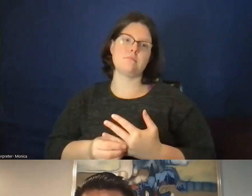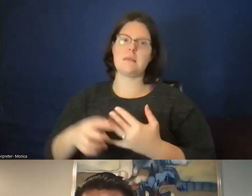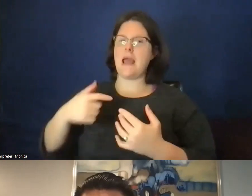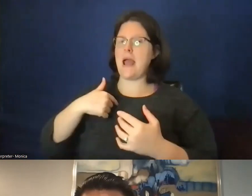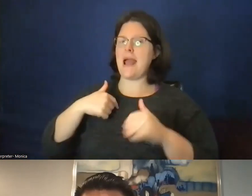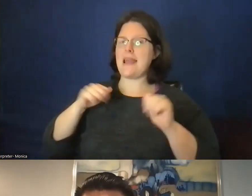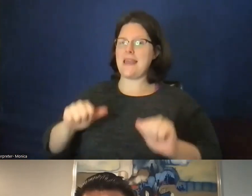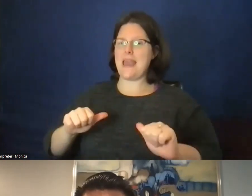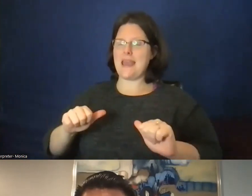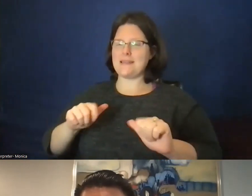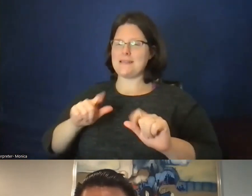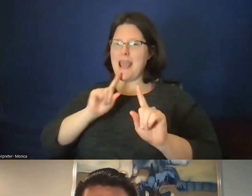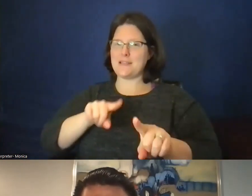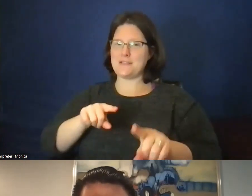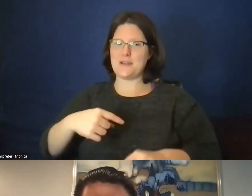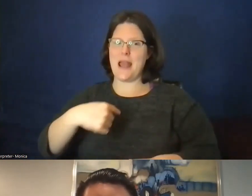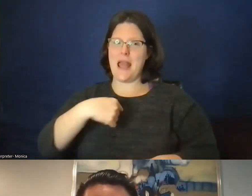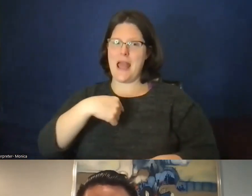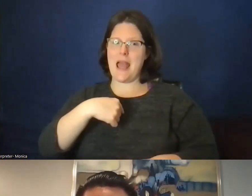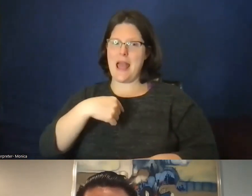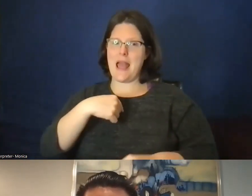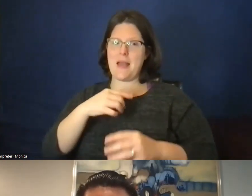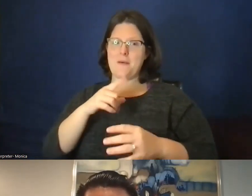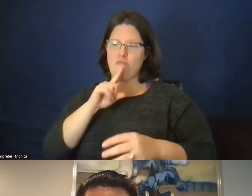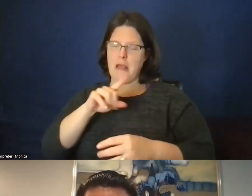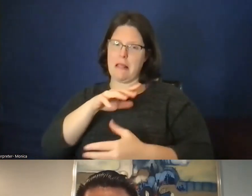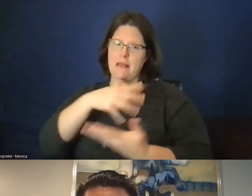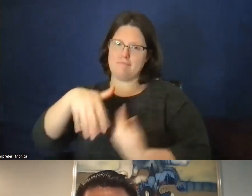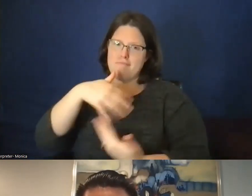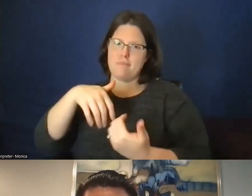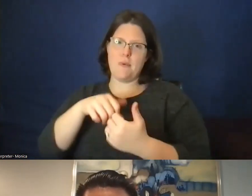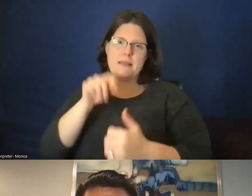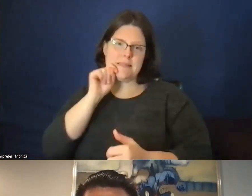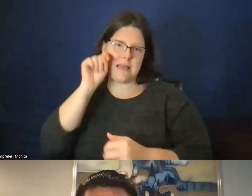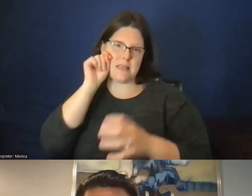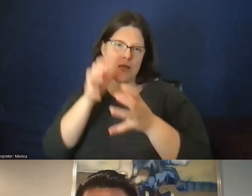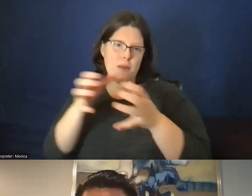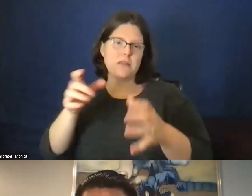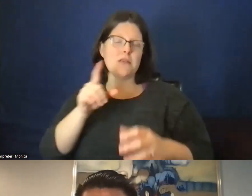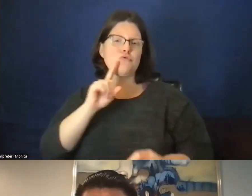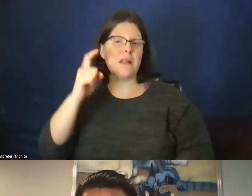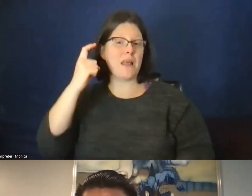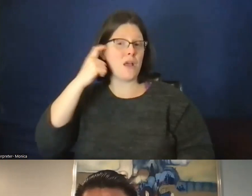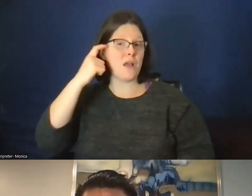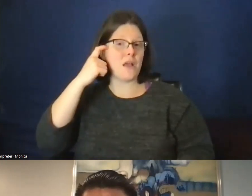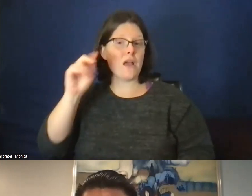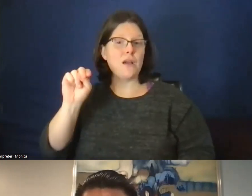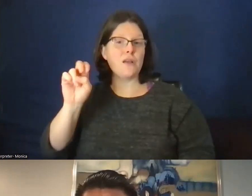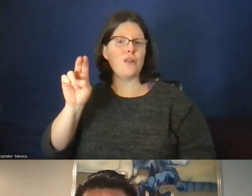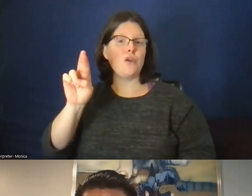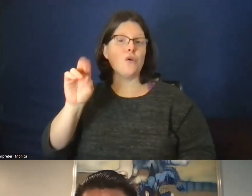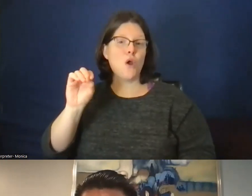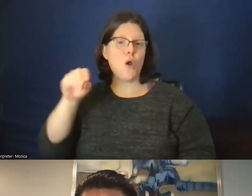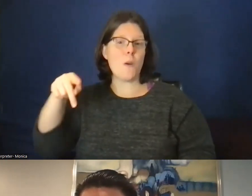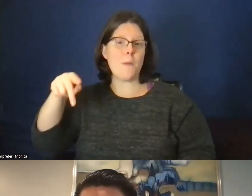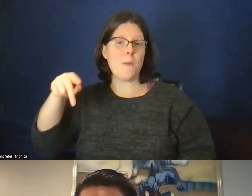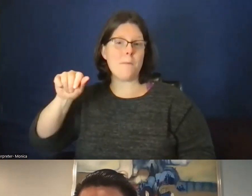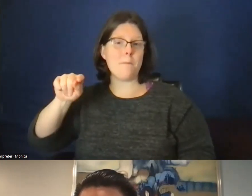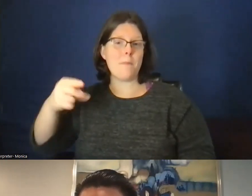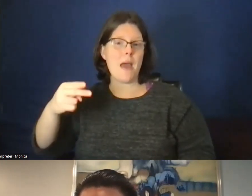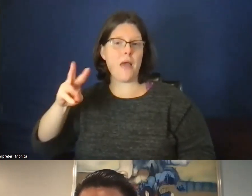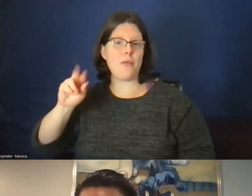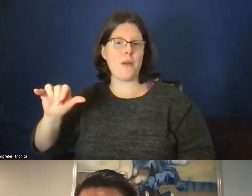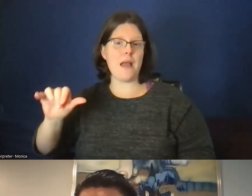because I'm in with the teens so much. Really, it's the neural pathways in the teen brain. They're more likely